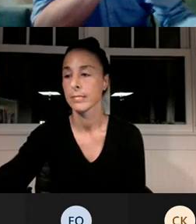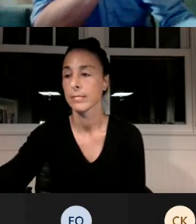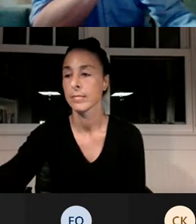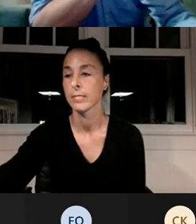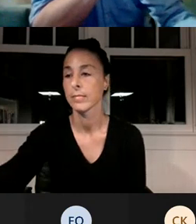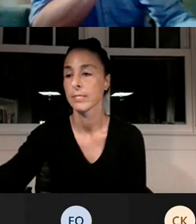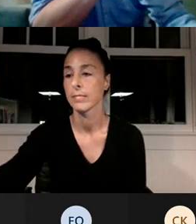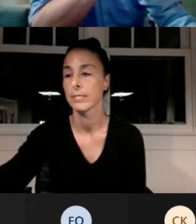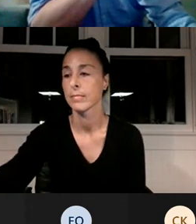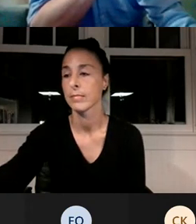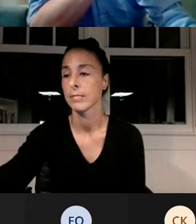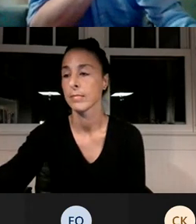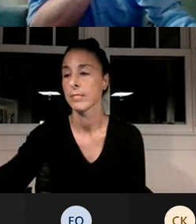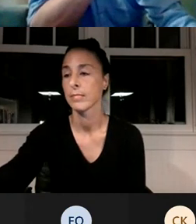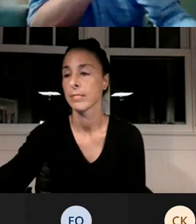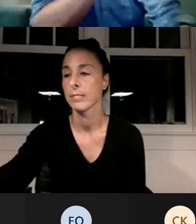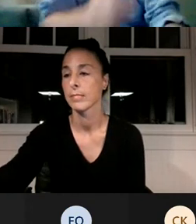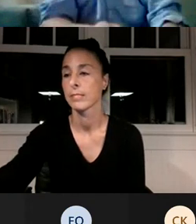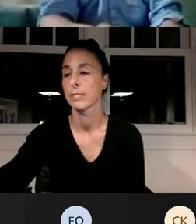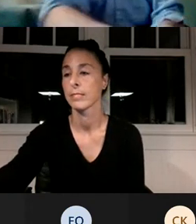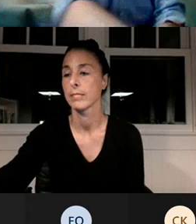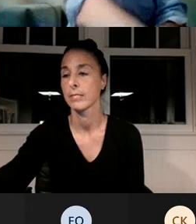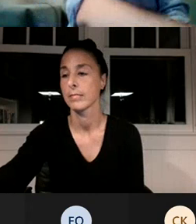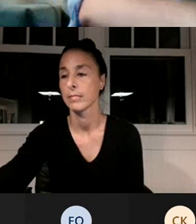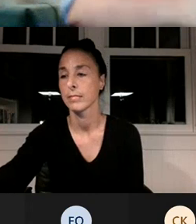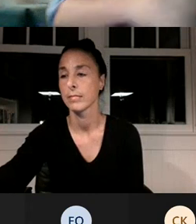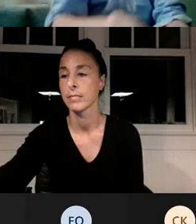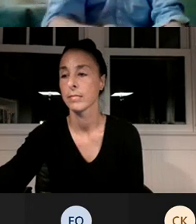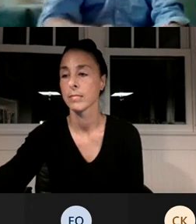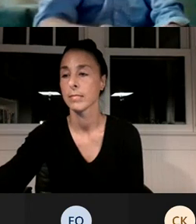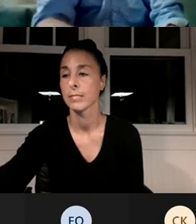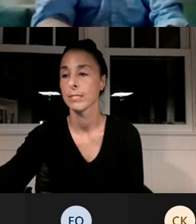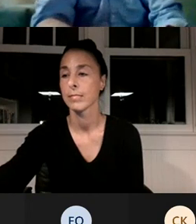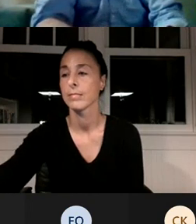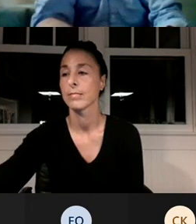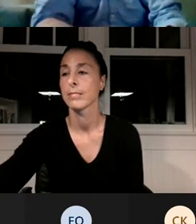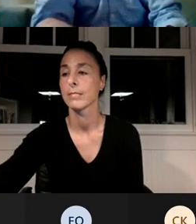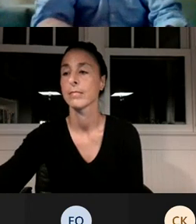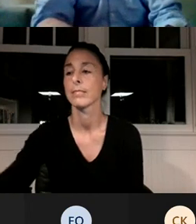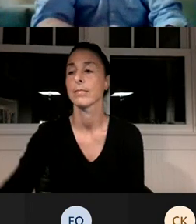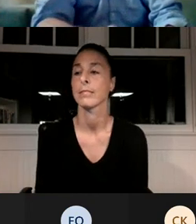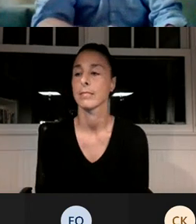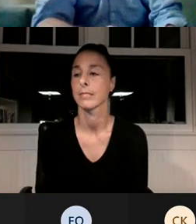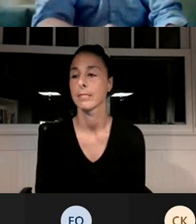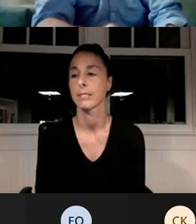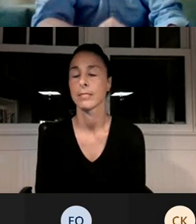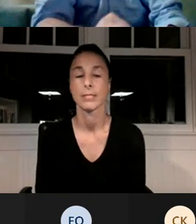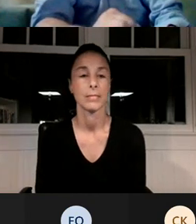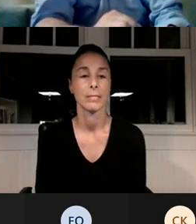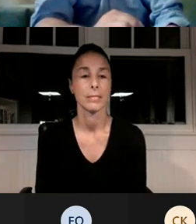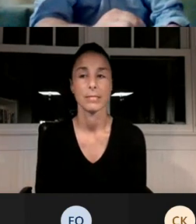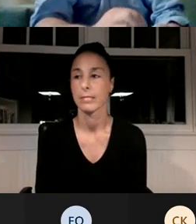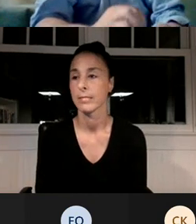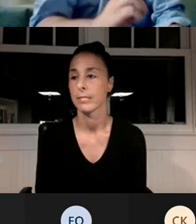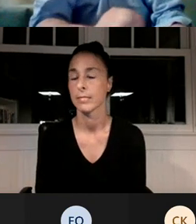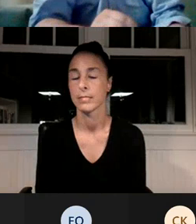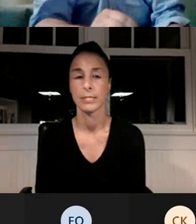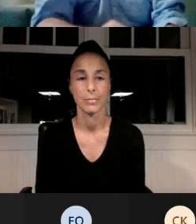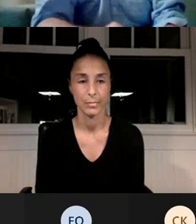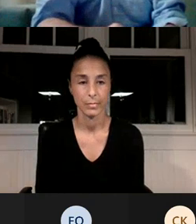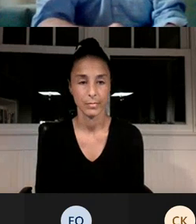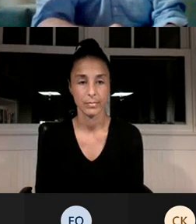increased residential density. But because we have not determined which of these